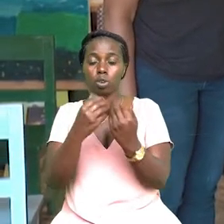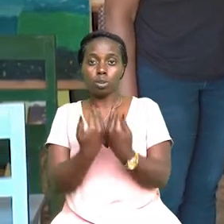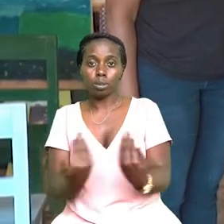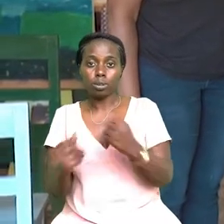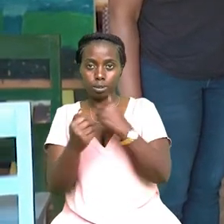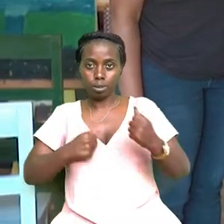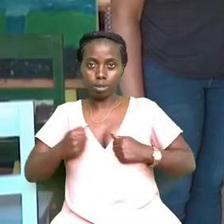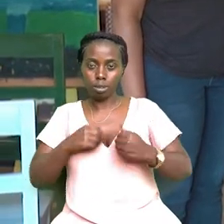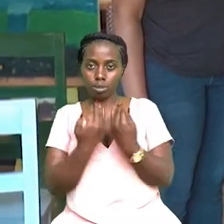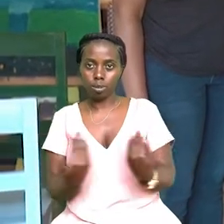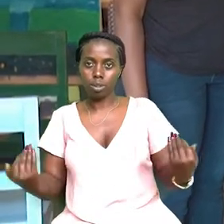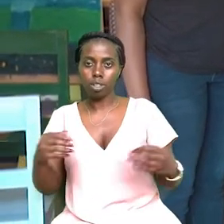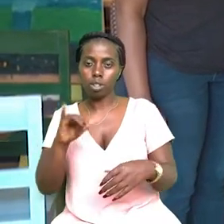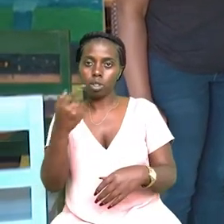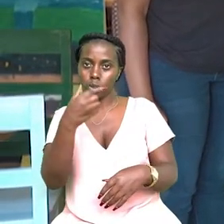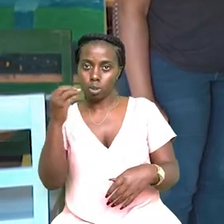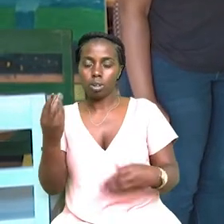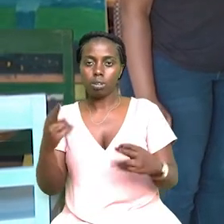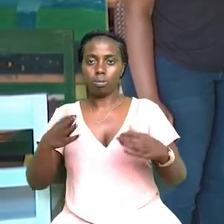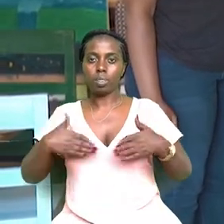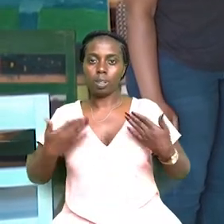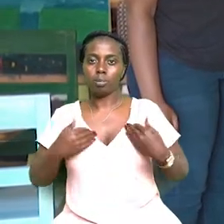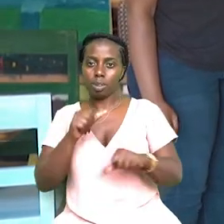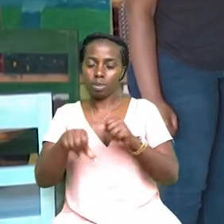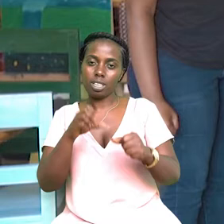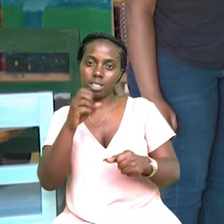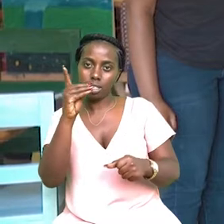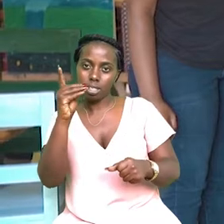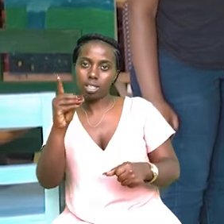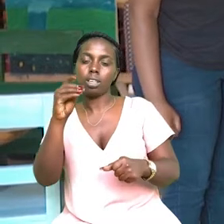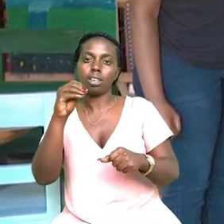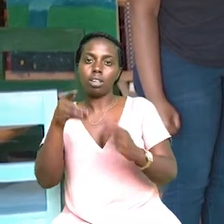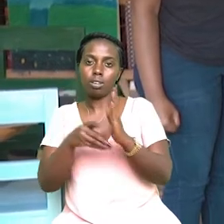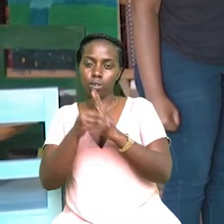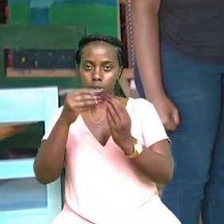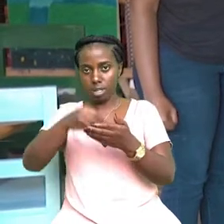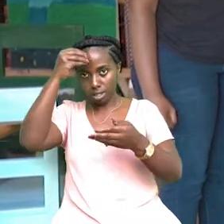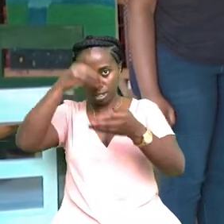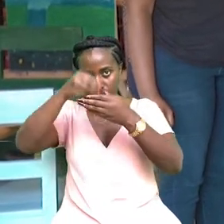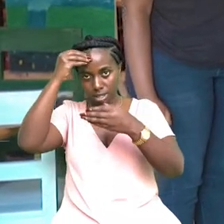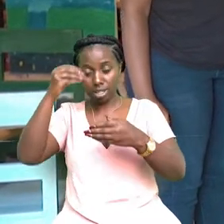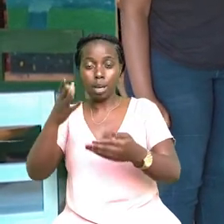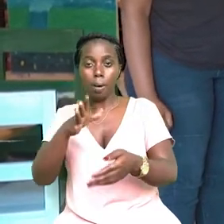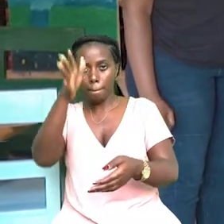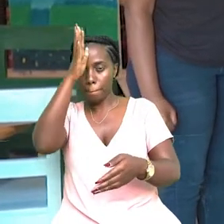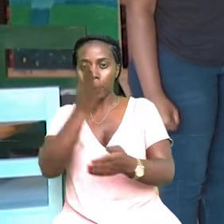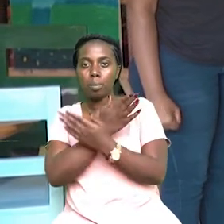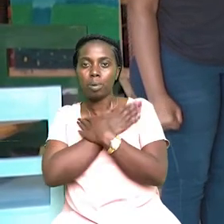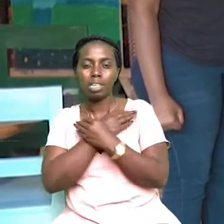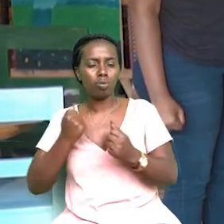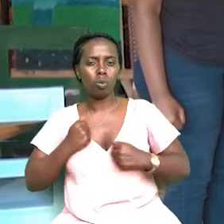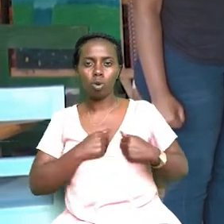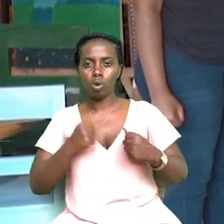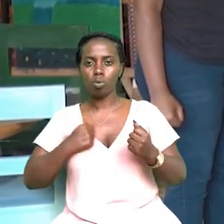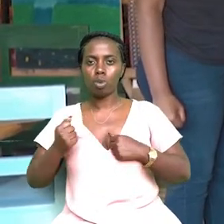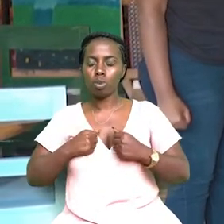whether it be through yoga and mental happiness, ECD and creative fun learning, Papa Yambi, the superstar in Rwanda